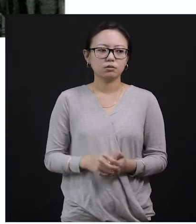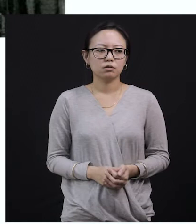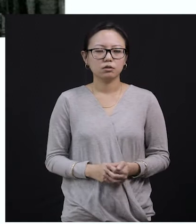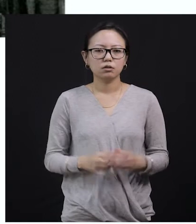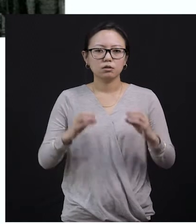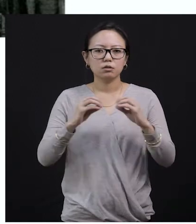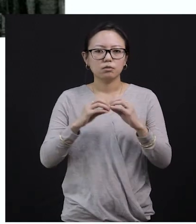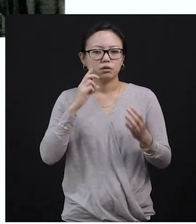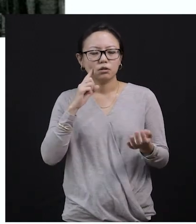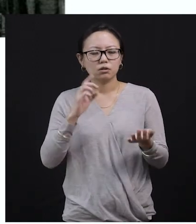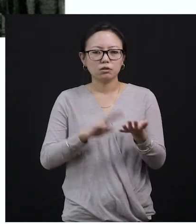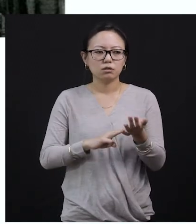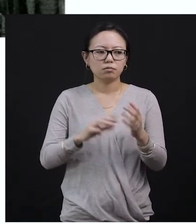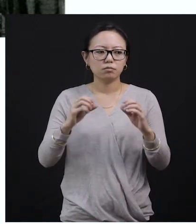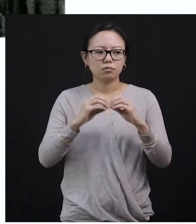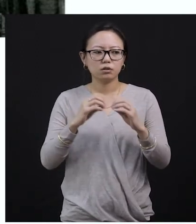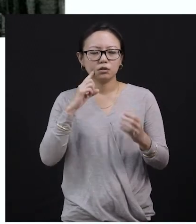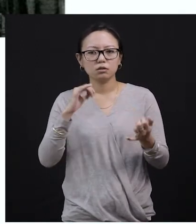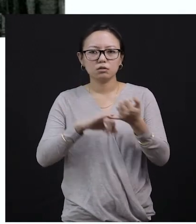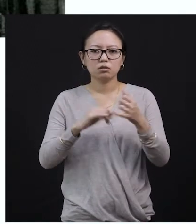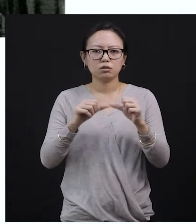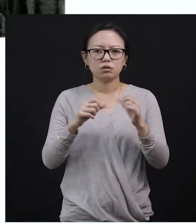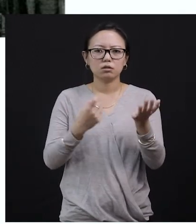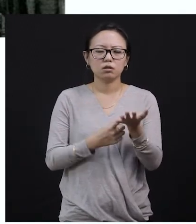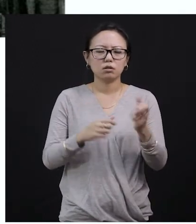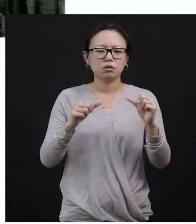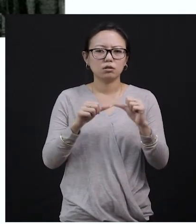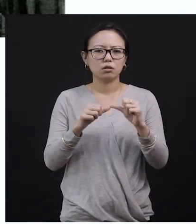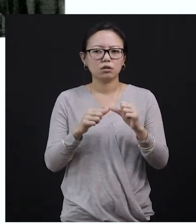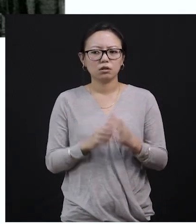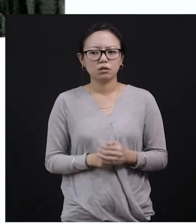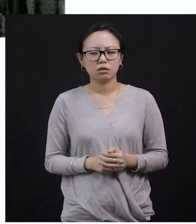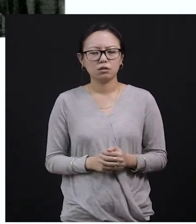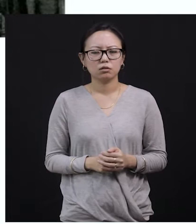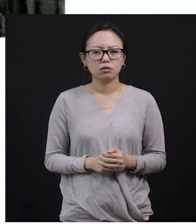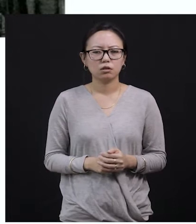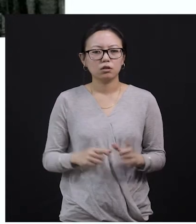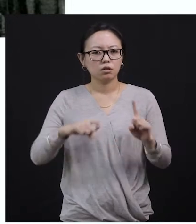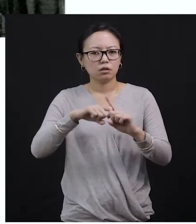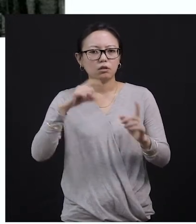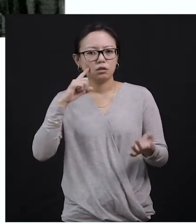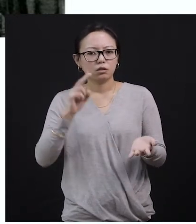very long time. And his idea was through marriage. So those days,